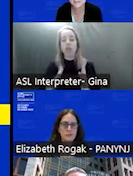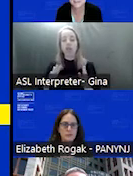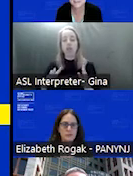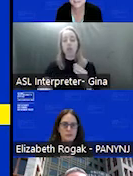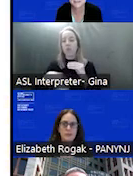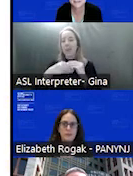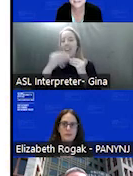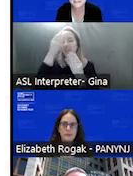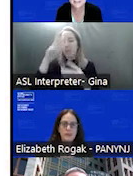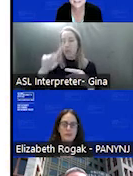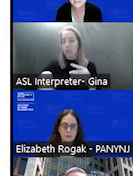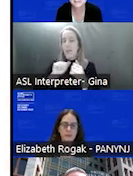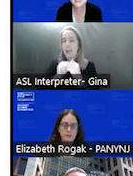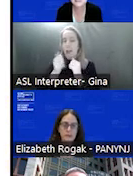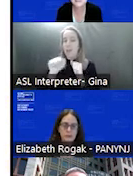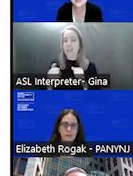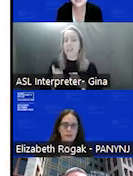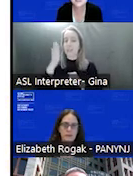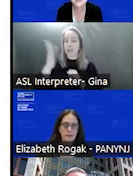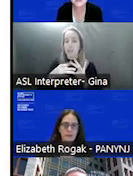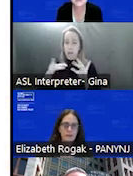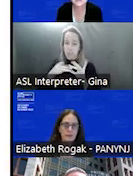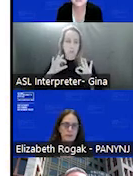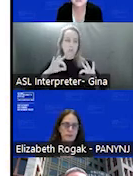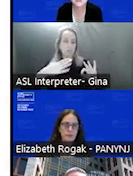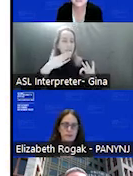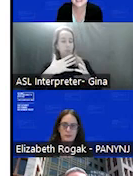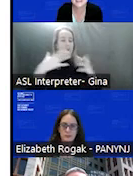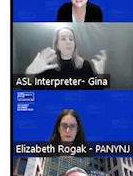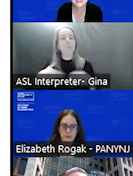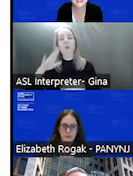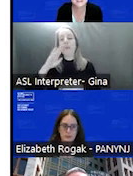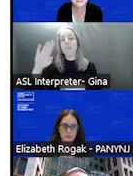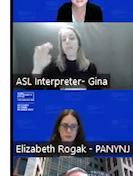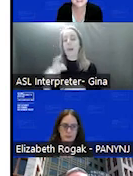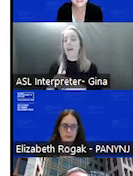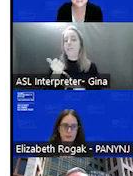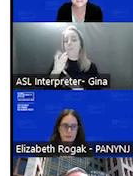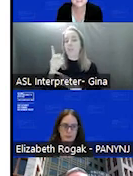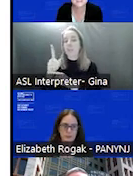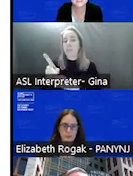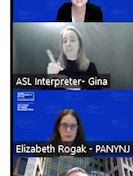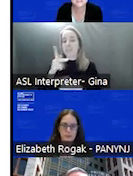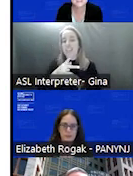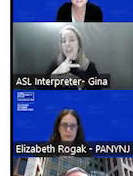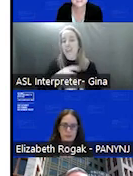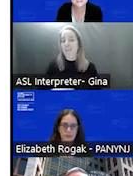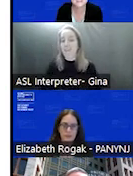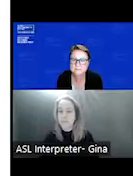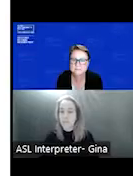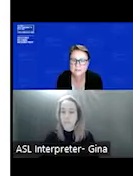submitted, if that's okay. Thank you very much. Okay, so we'll be back in a few minutes, and take care.